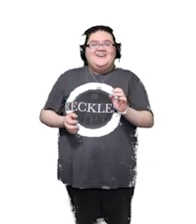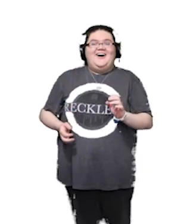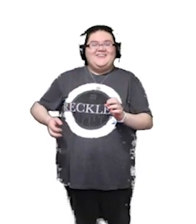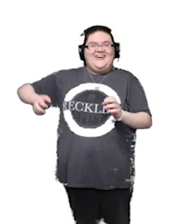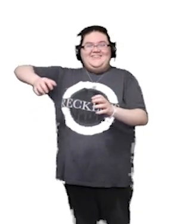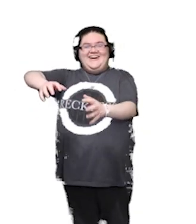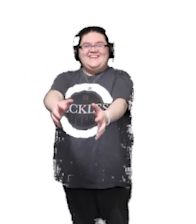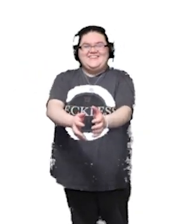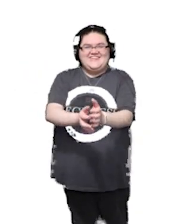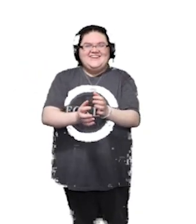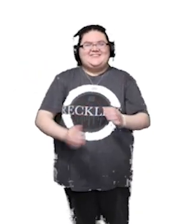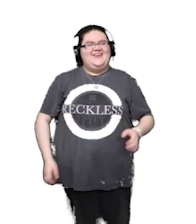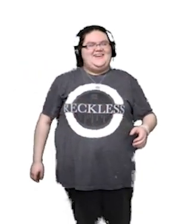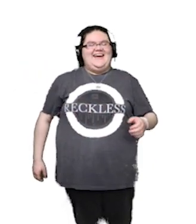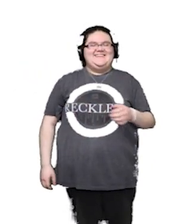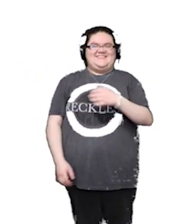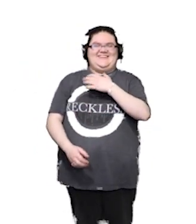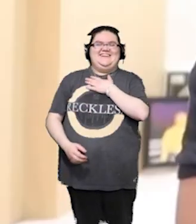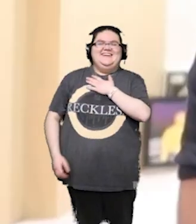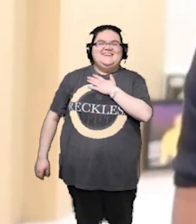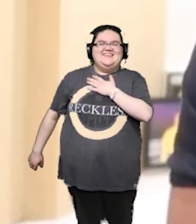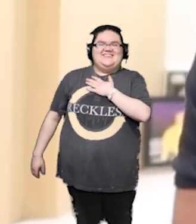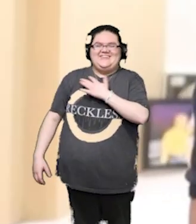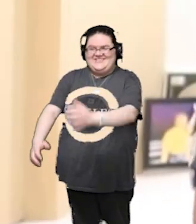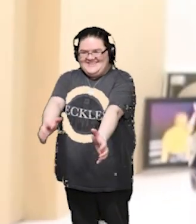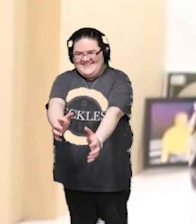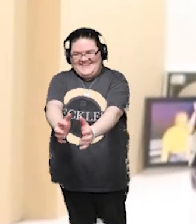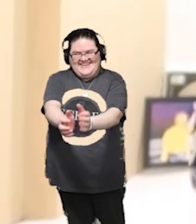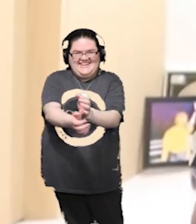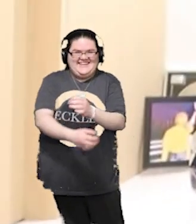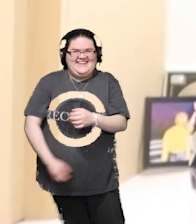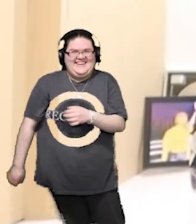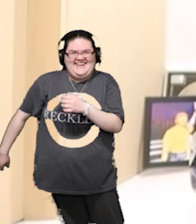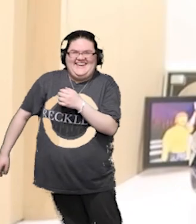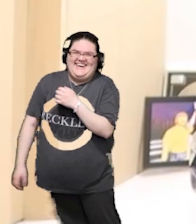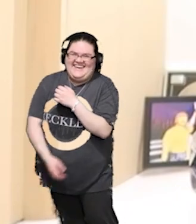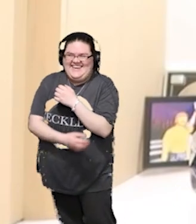Oh no! And she hold, she's holding the sun.